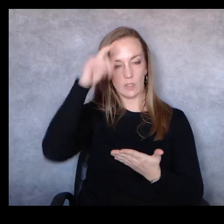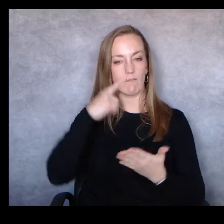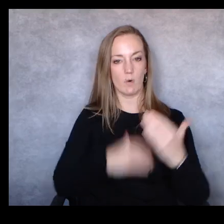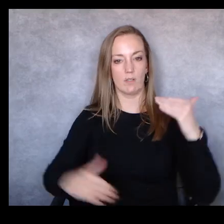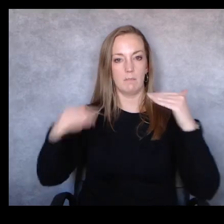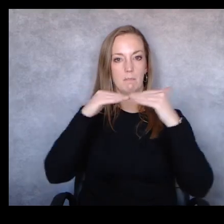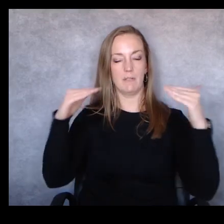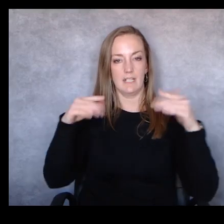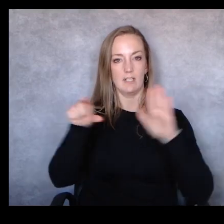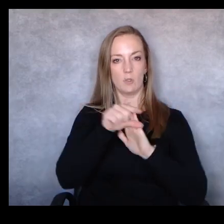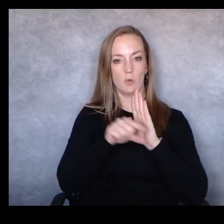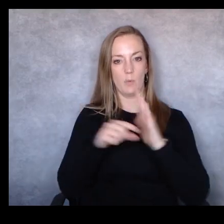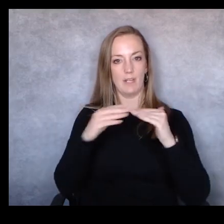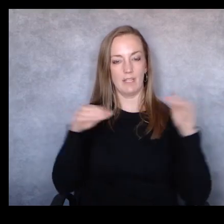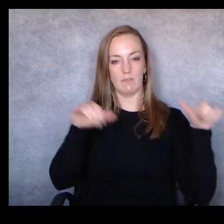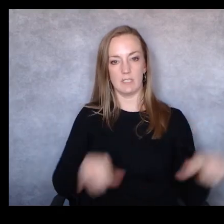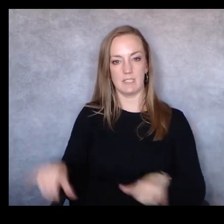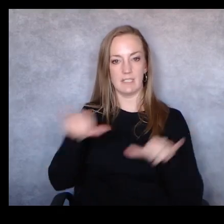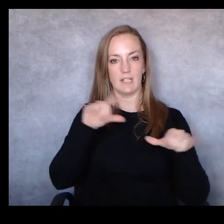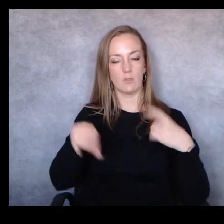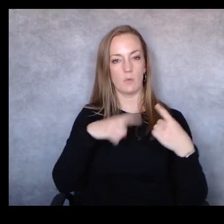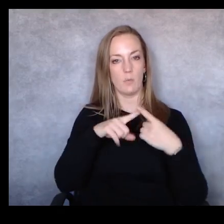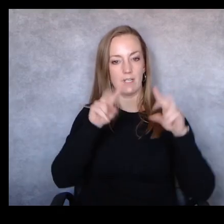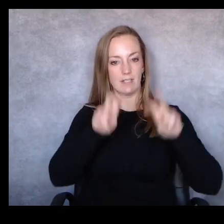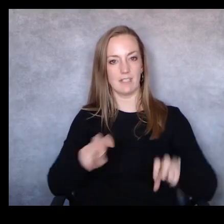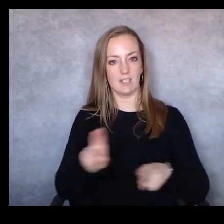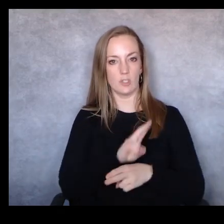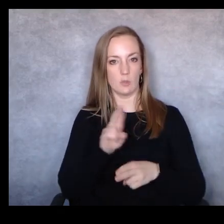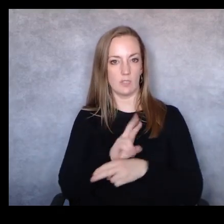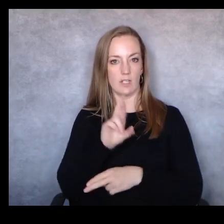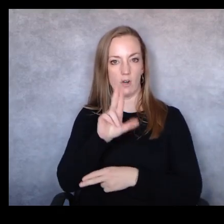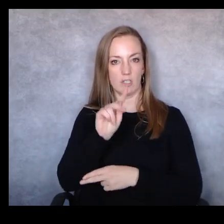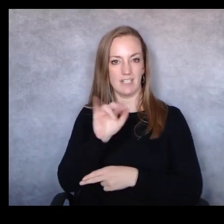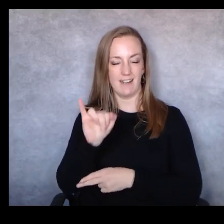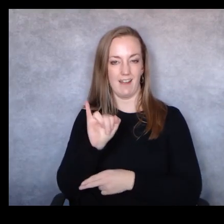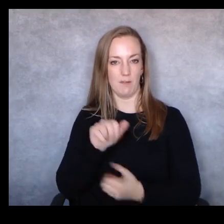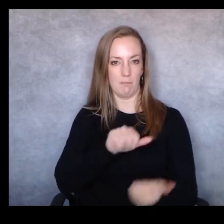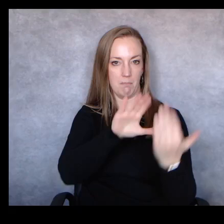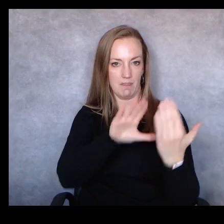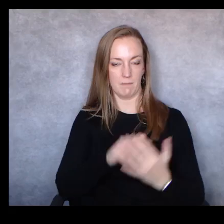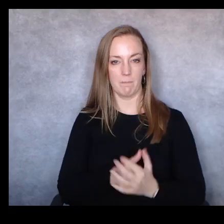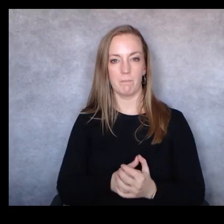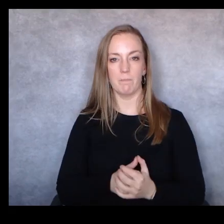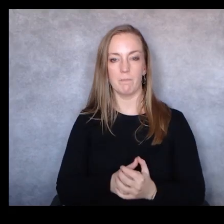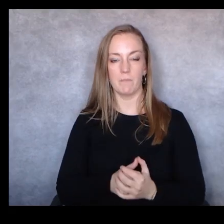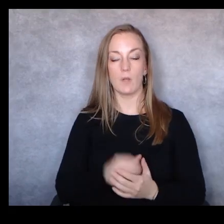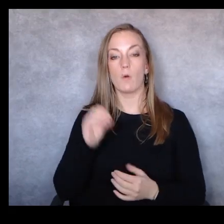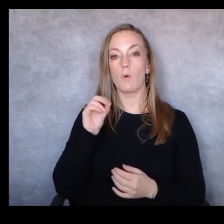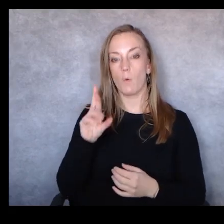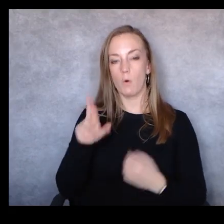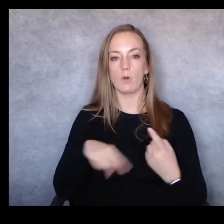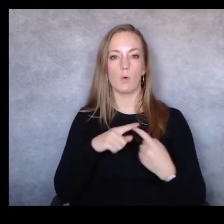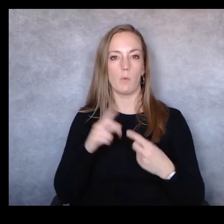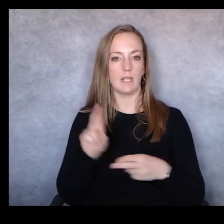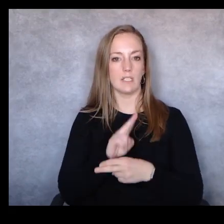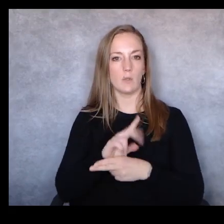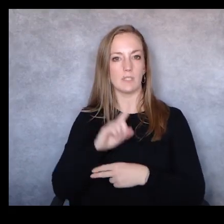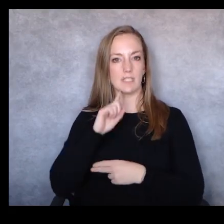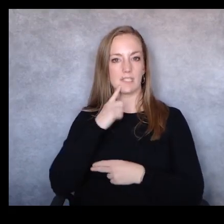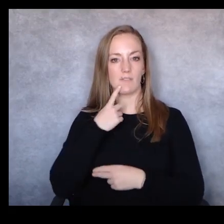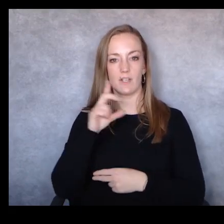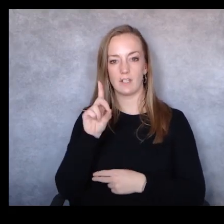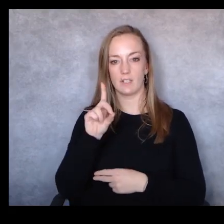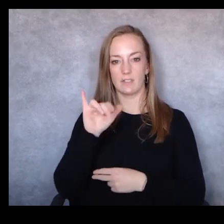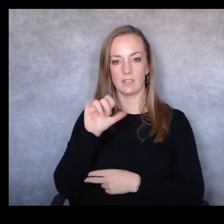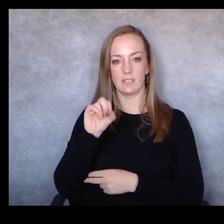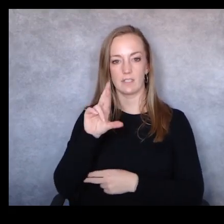level standards when assessed using the response to intervention method. Or, when using the severe discrepancy